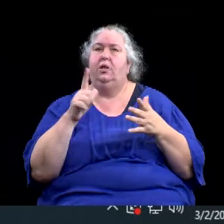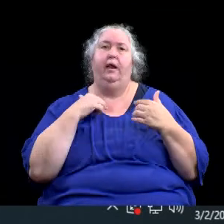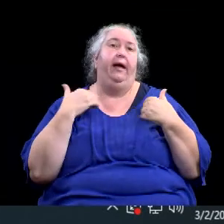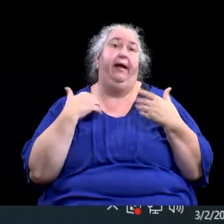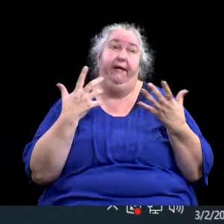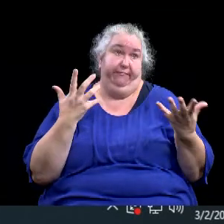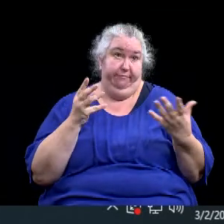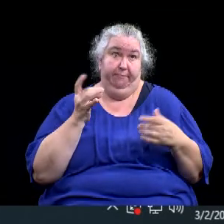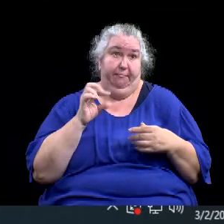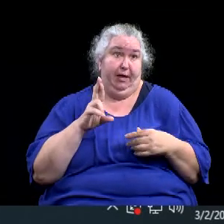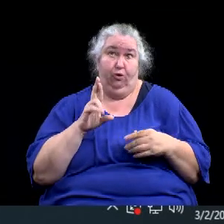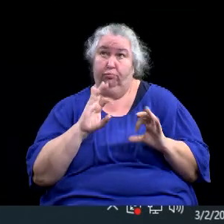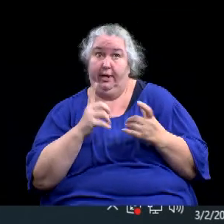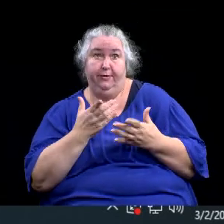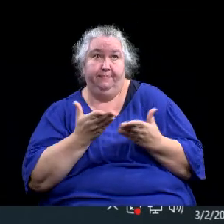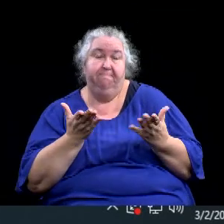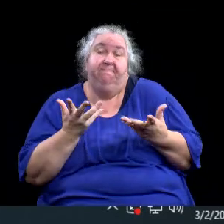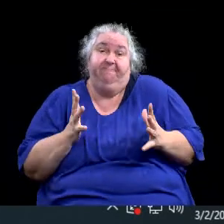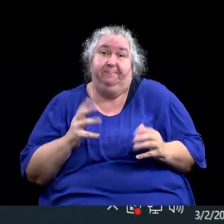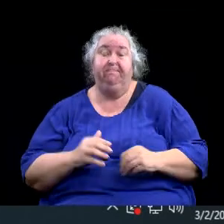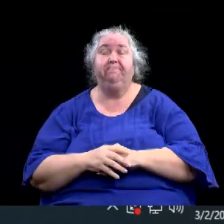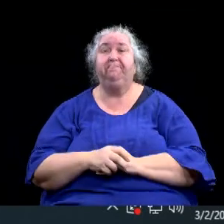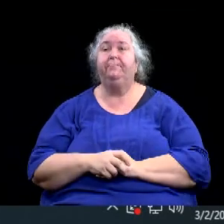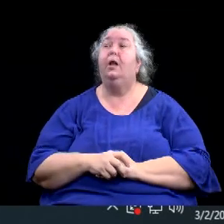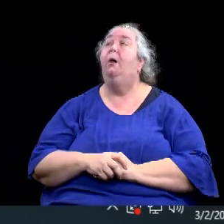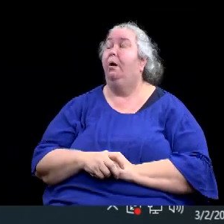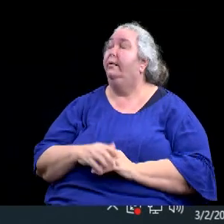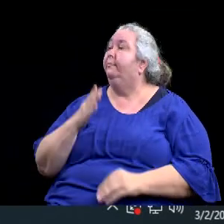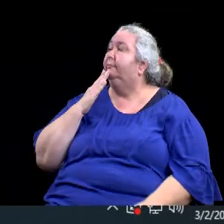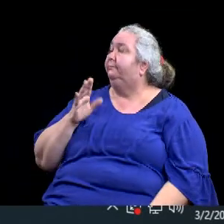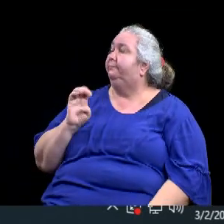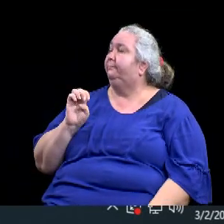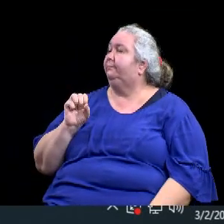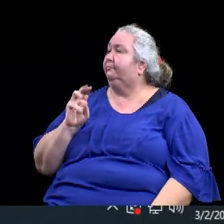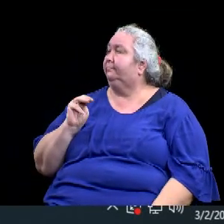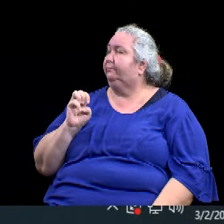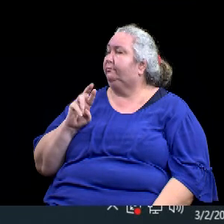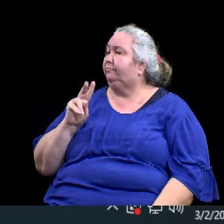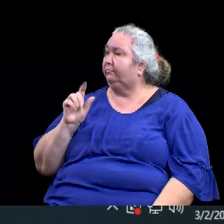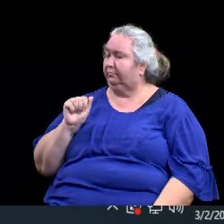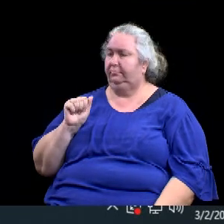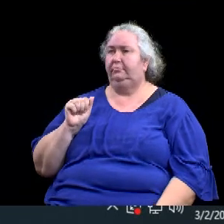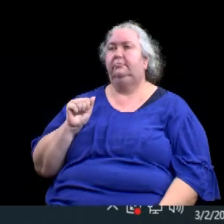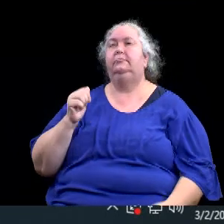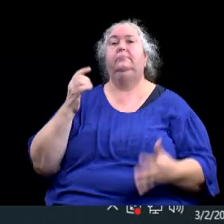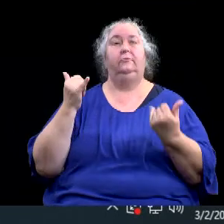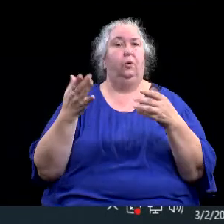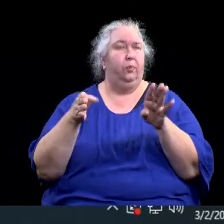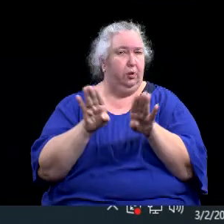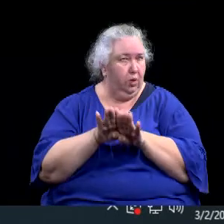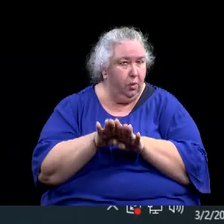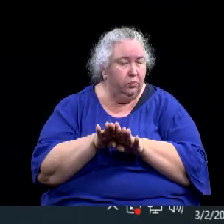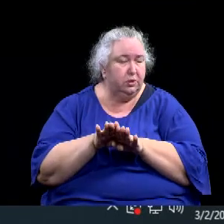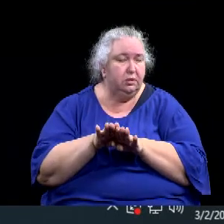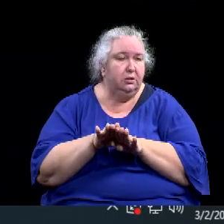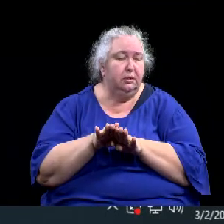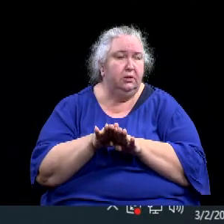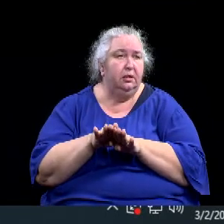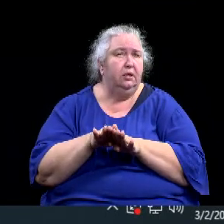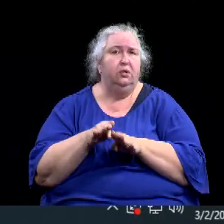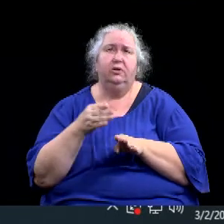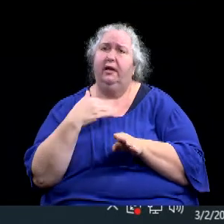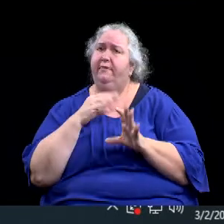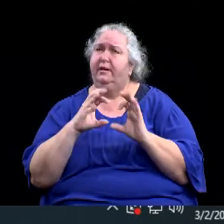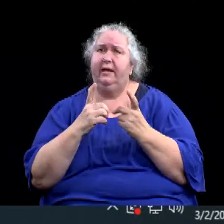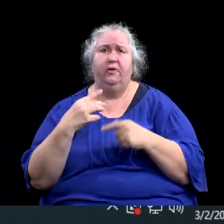Thank you, Esmeralda. We will now close the hearing of visitors. Are there any council member reports on committees, boards, or